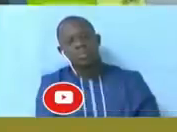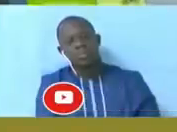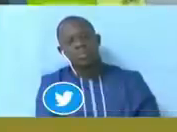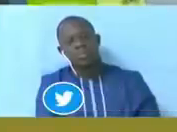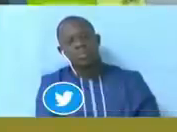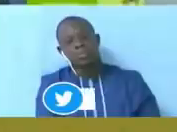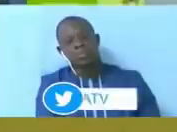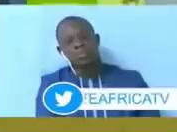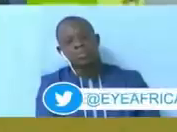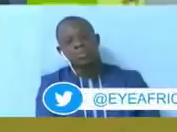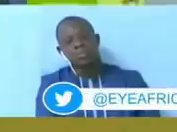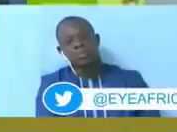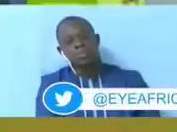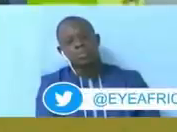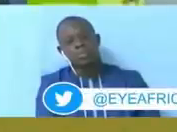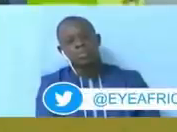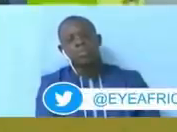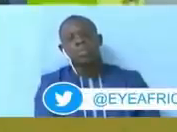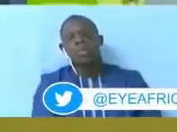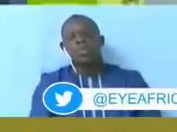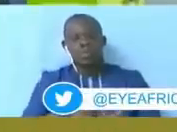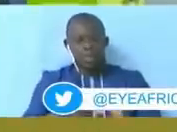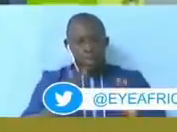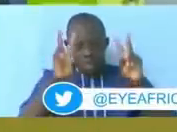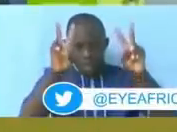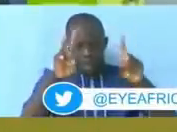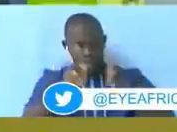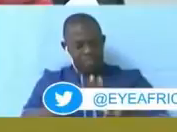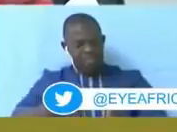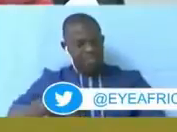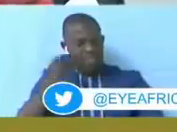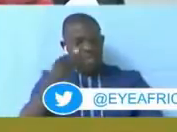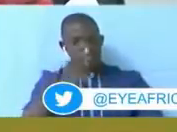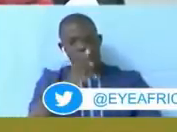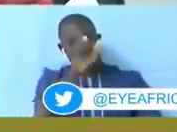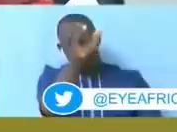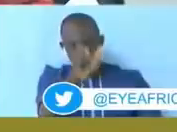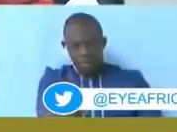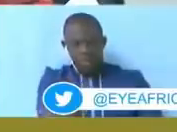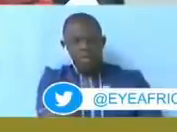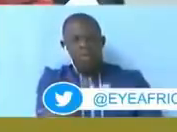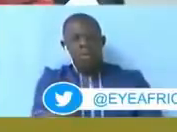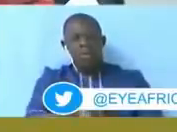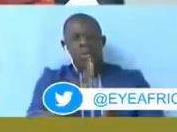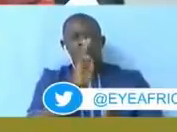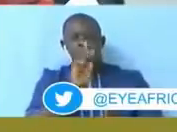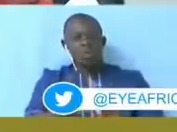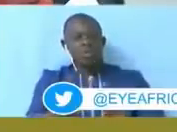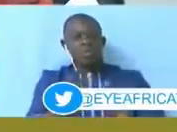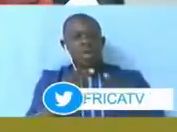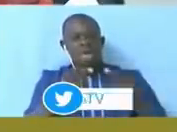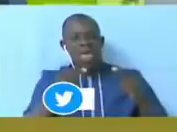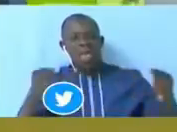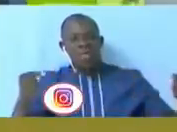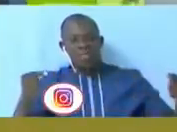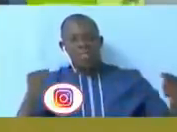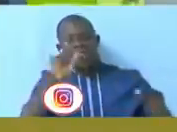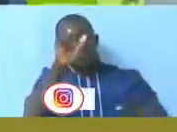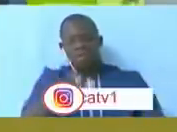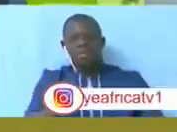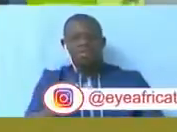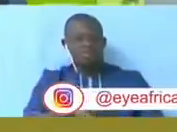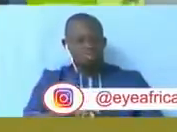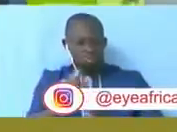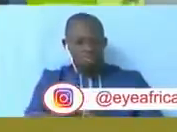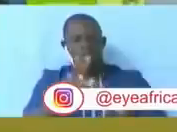asembo aya abentele nokan. So Jame himself perceived you as a personal threat, as an enemy. He said when Jame fango ye jela ko etemo